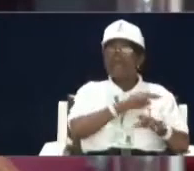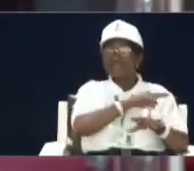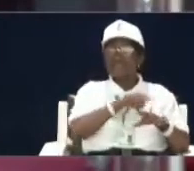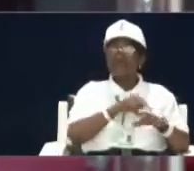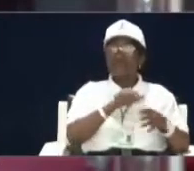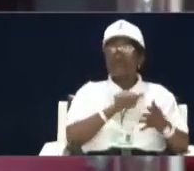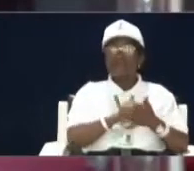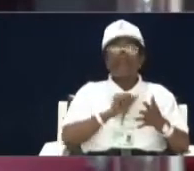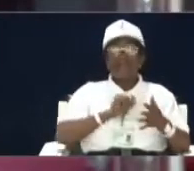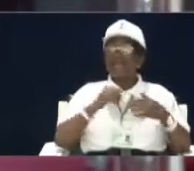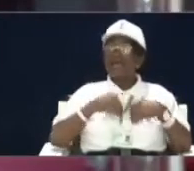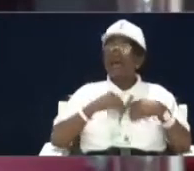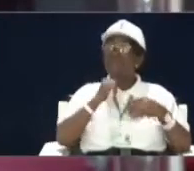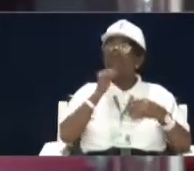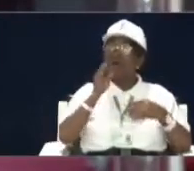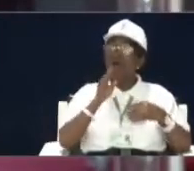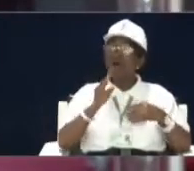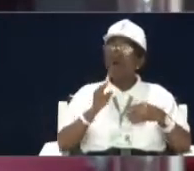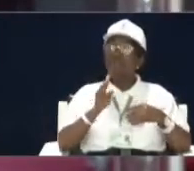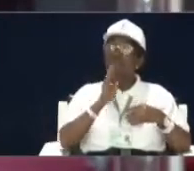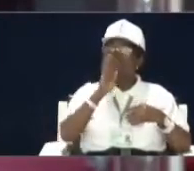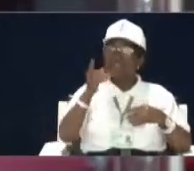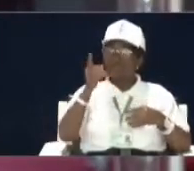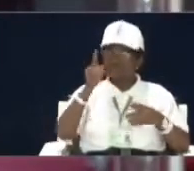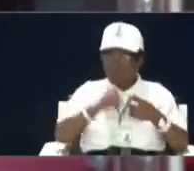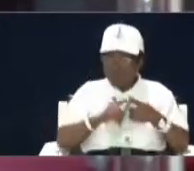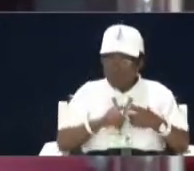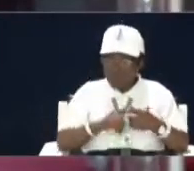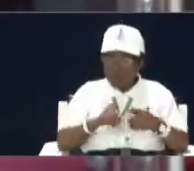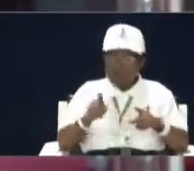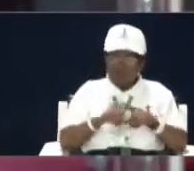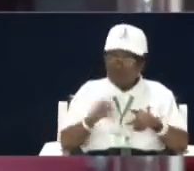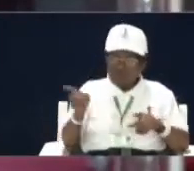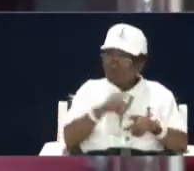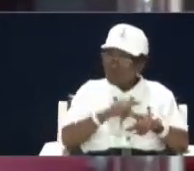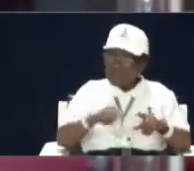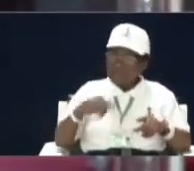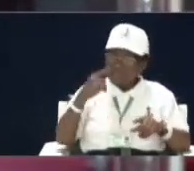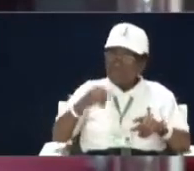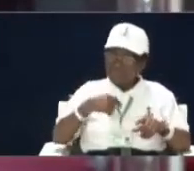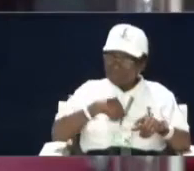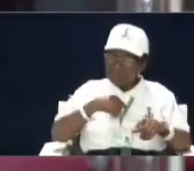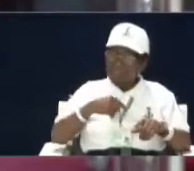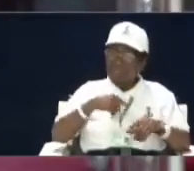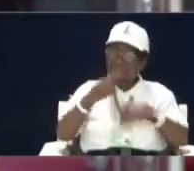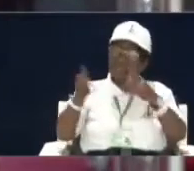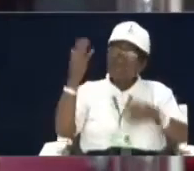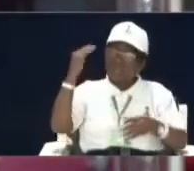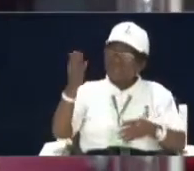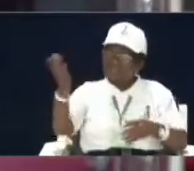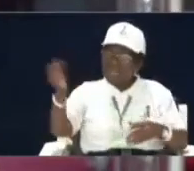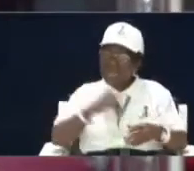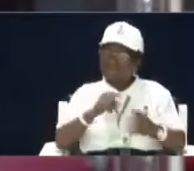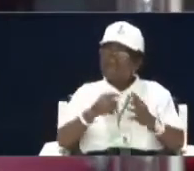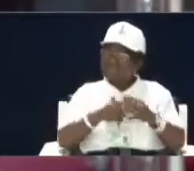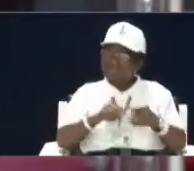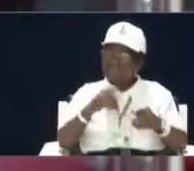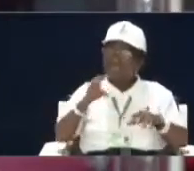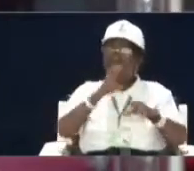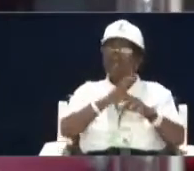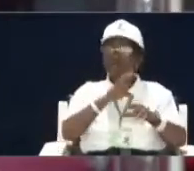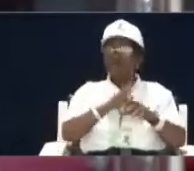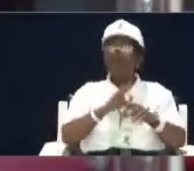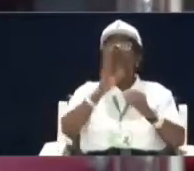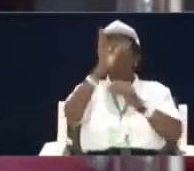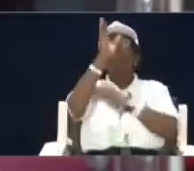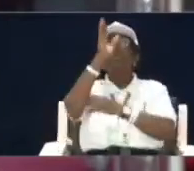So you cannot say I am the one who went there and started the church. But God, in His